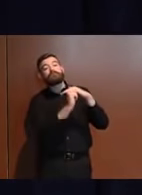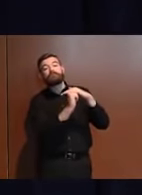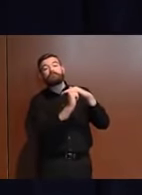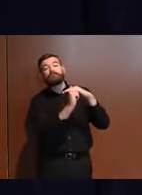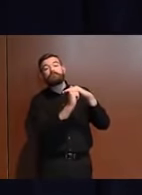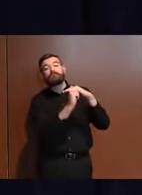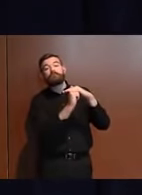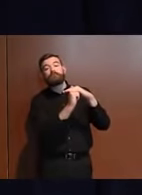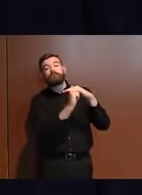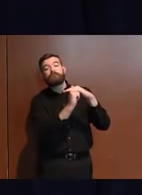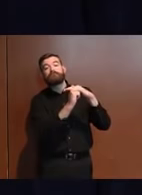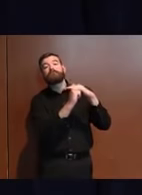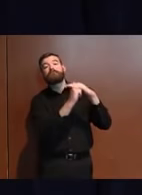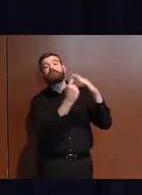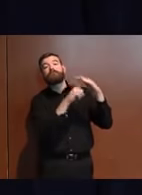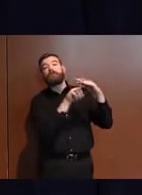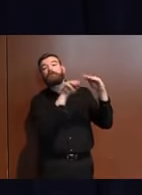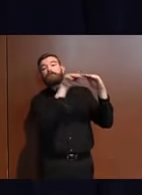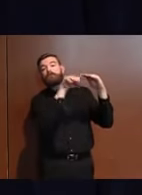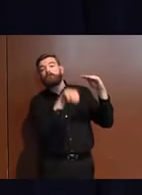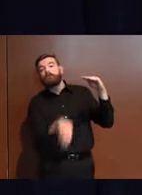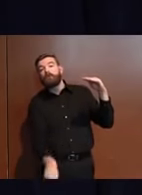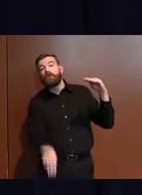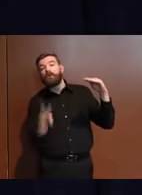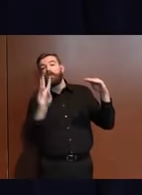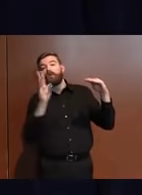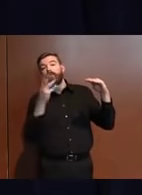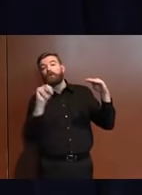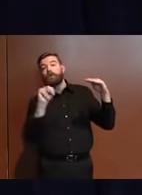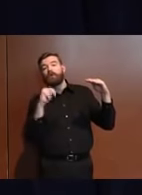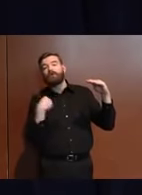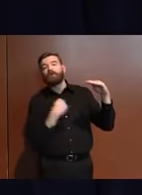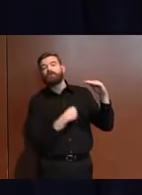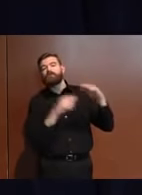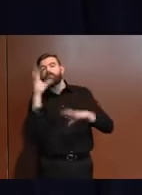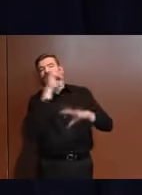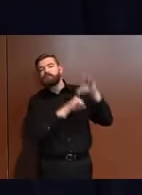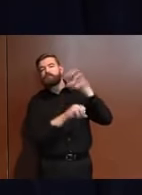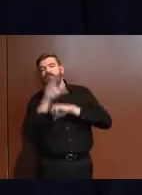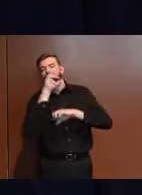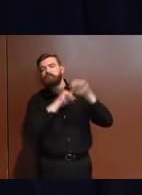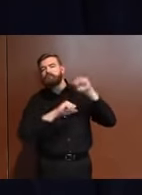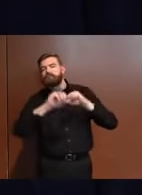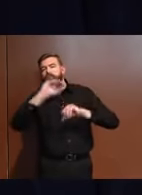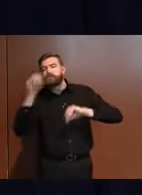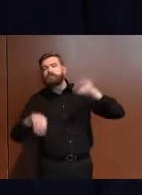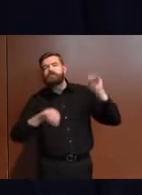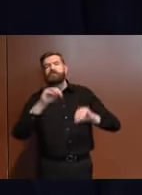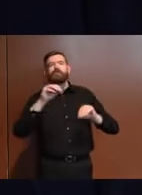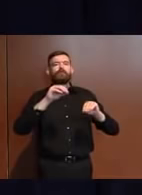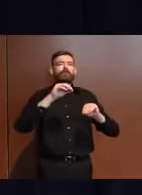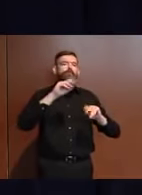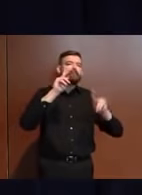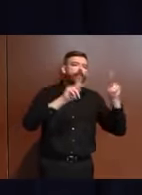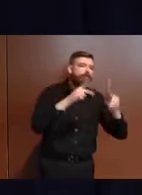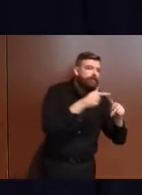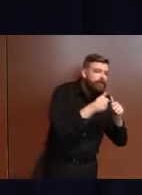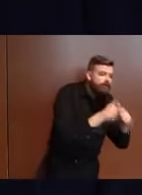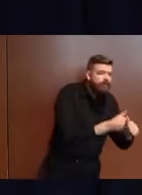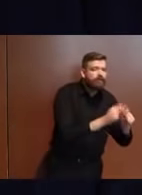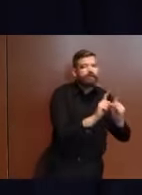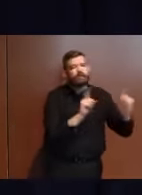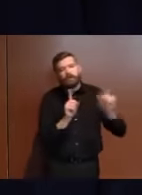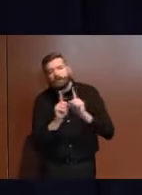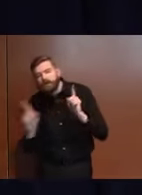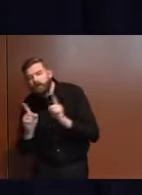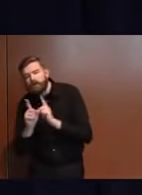time and some assumptions, such as the percentage of population adhering to the social distancing strategies that